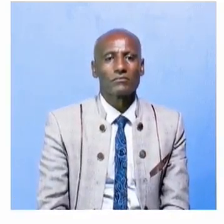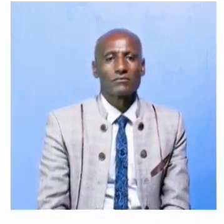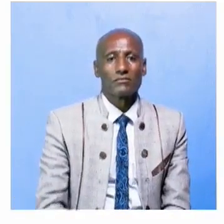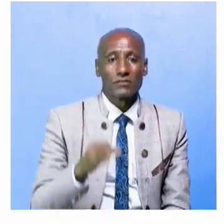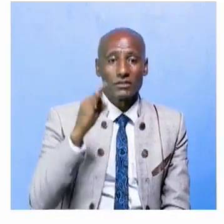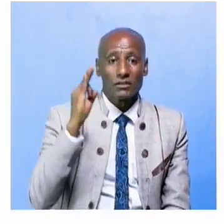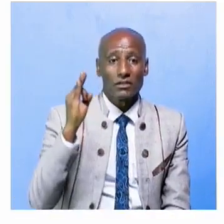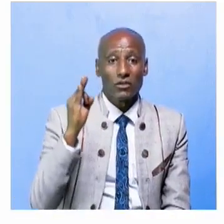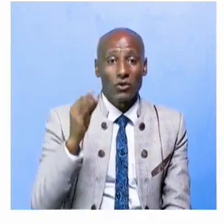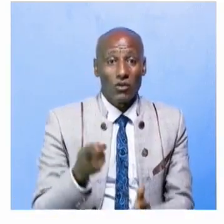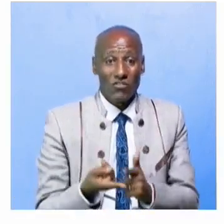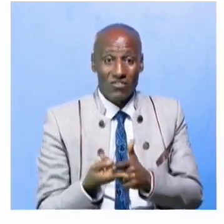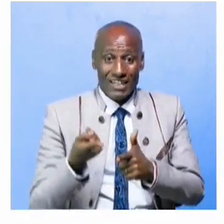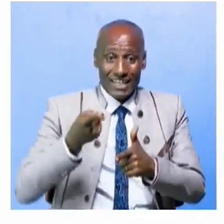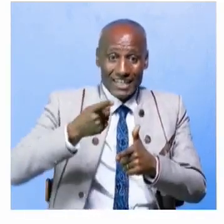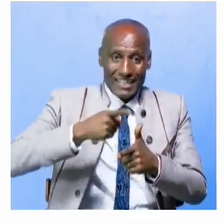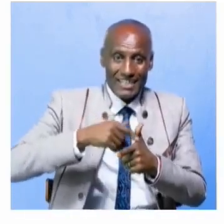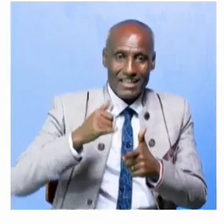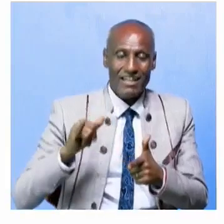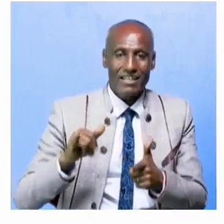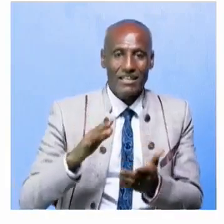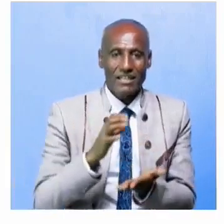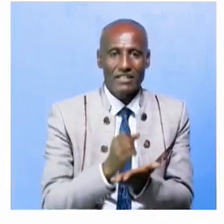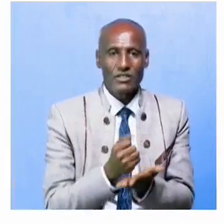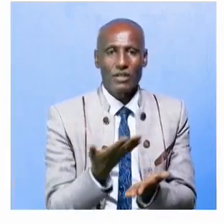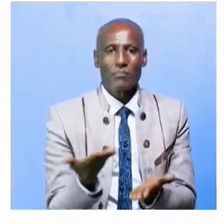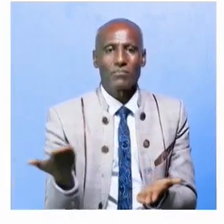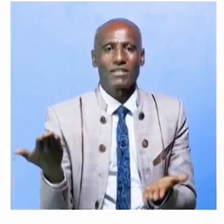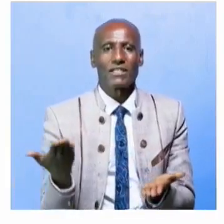of returning something